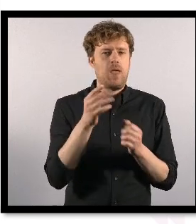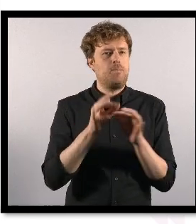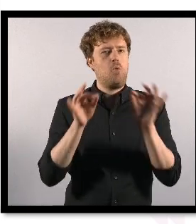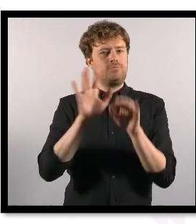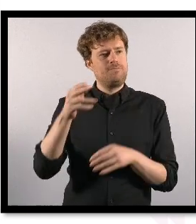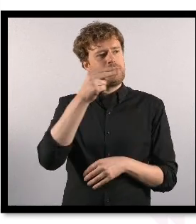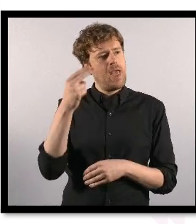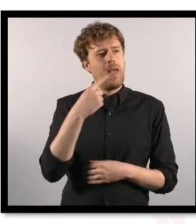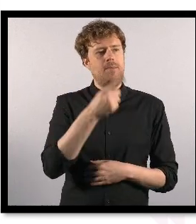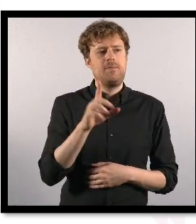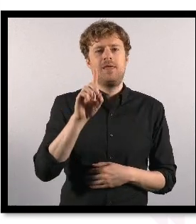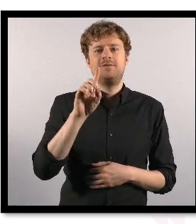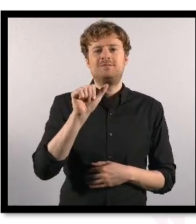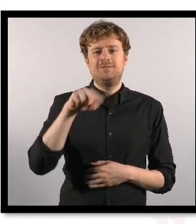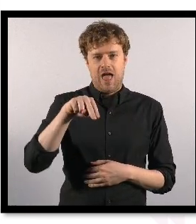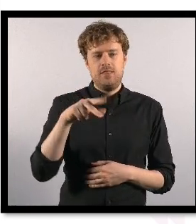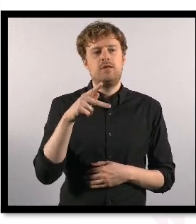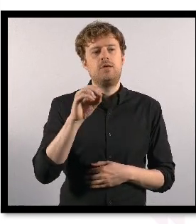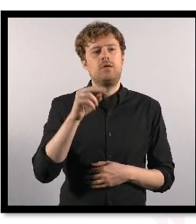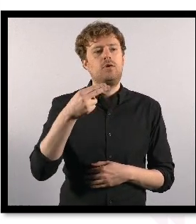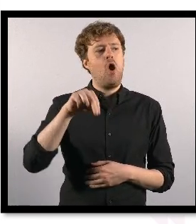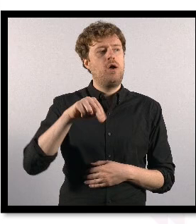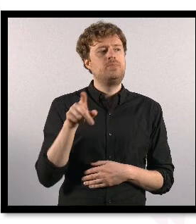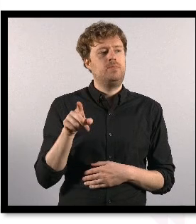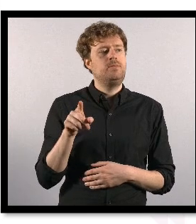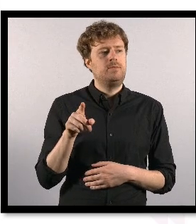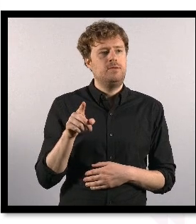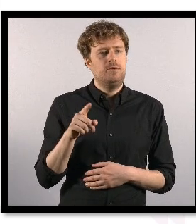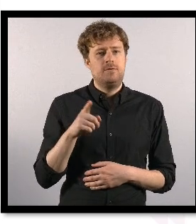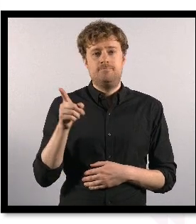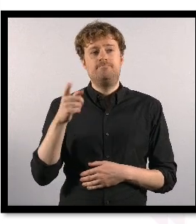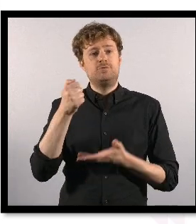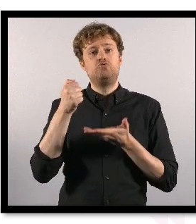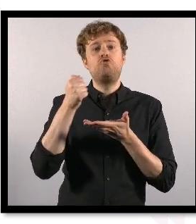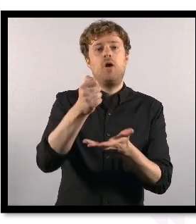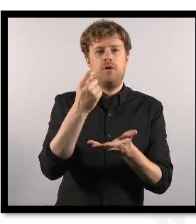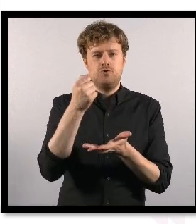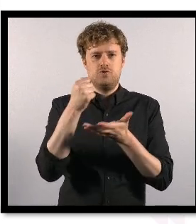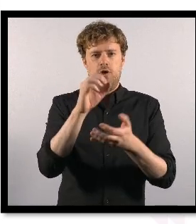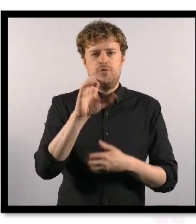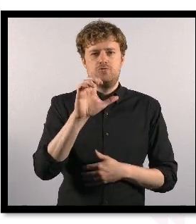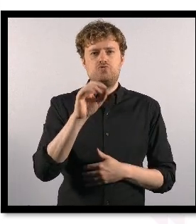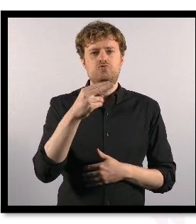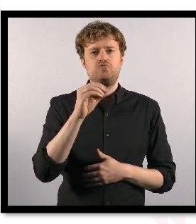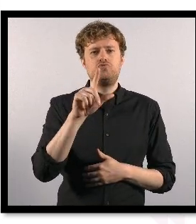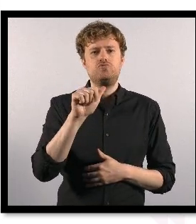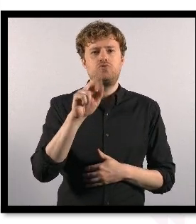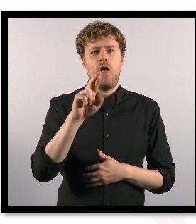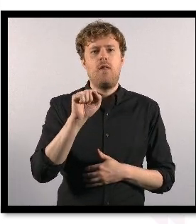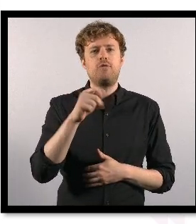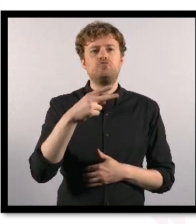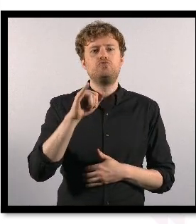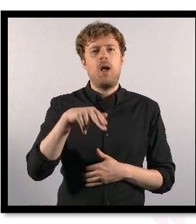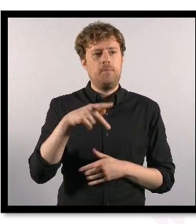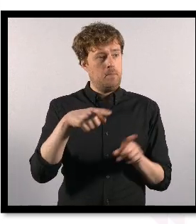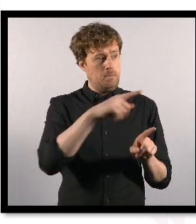scholarship. But I want to talk individually about the impact he had on both of you. Maybe we'll start with you, Katie. Absolutely. This is a wonderful way to